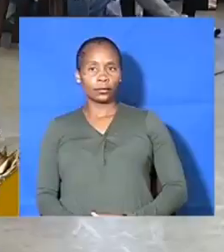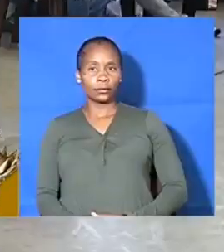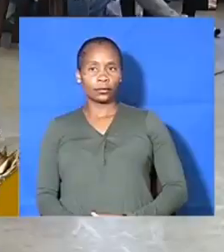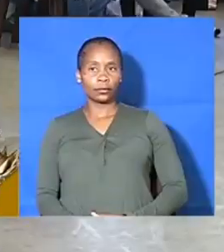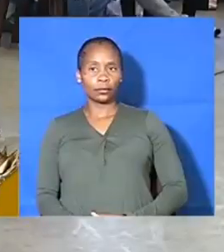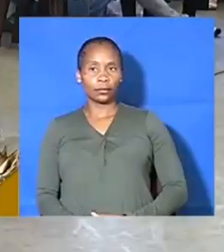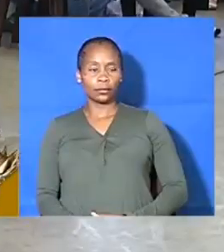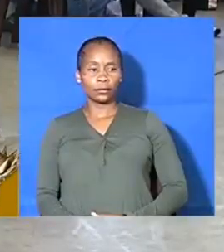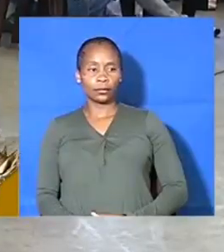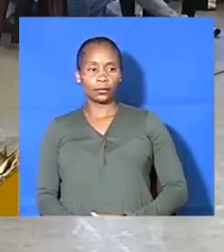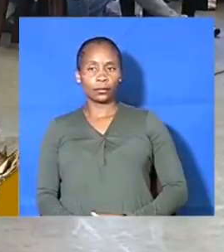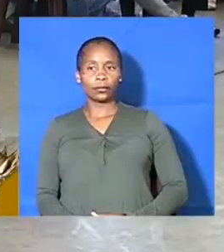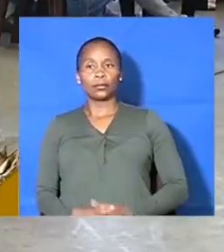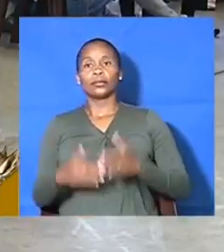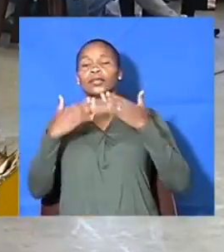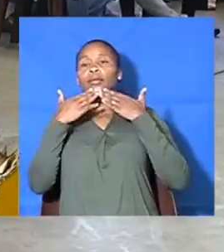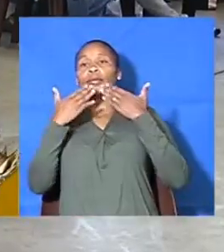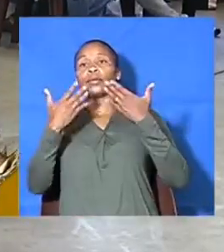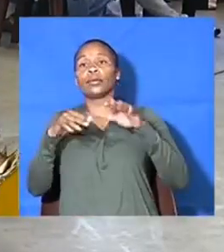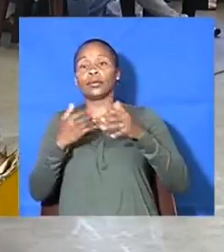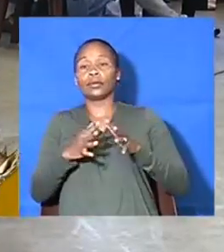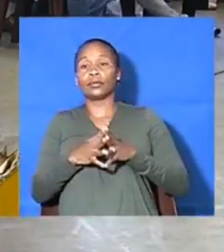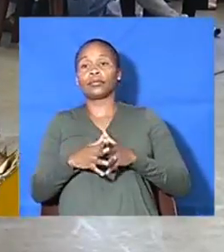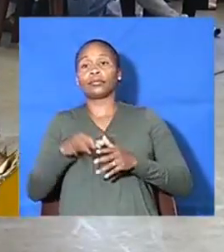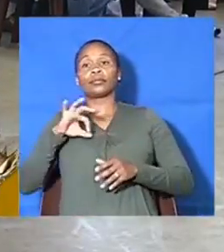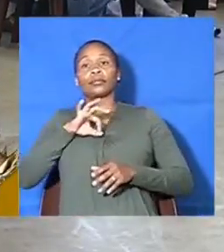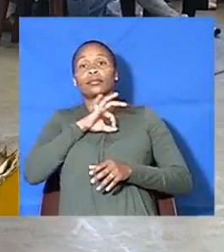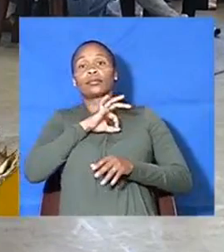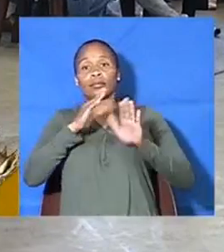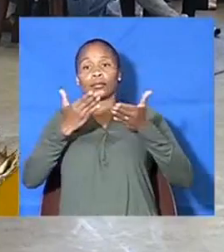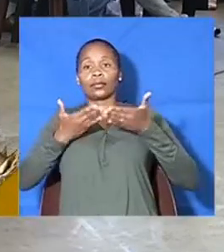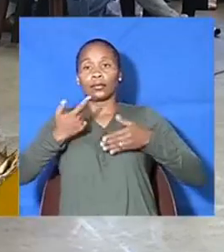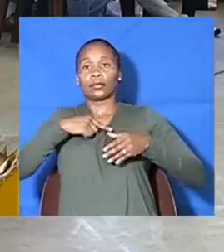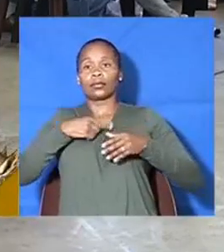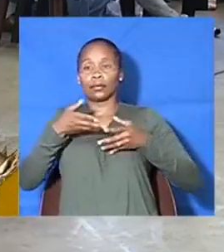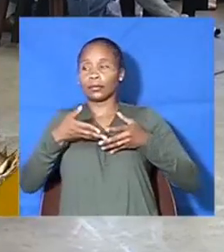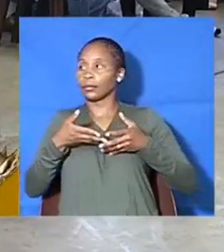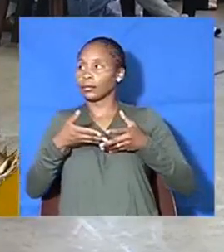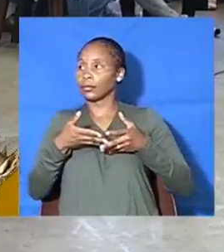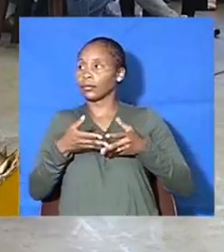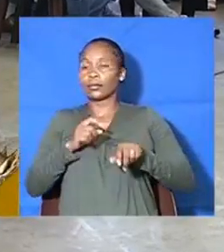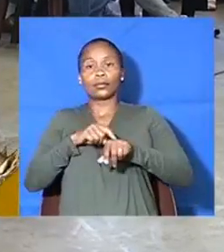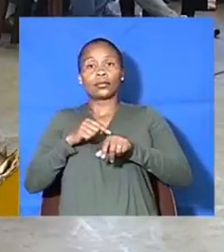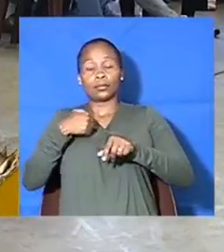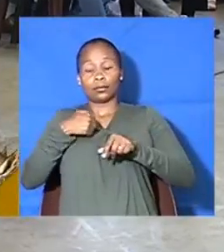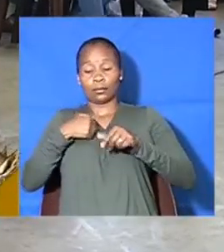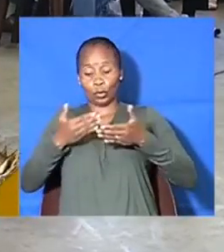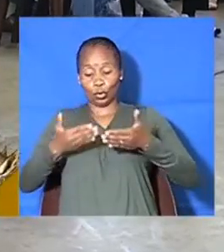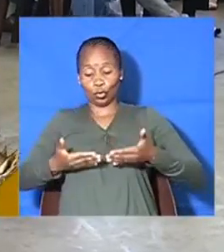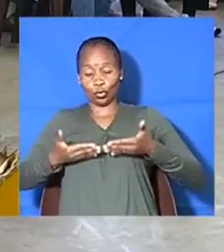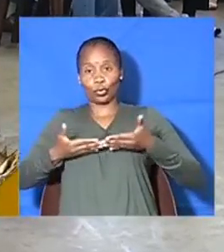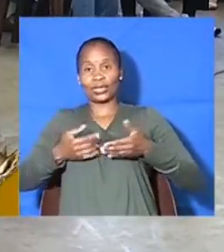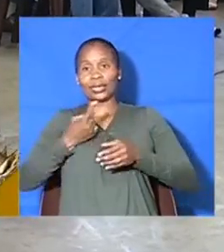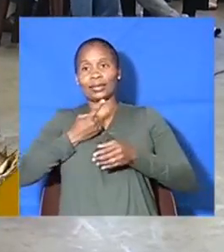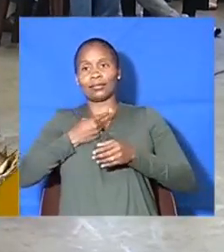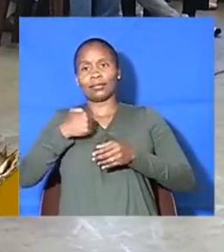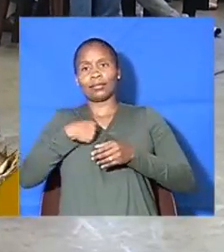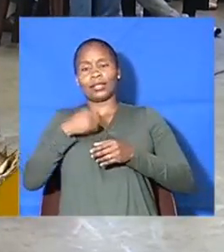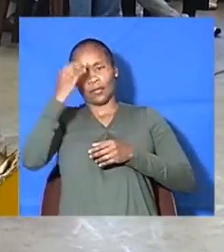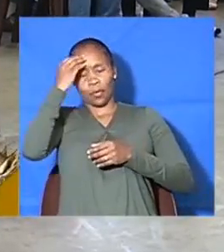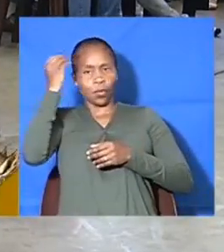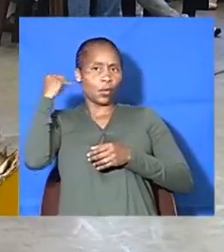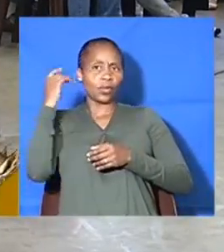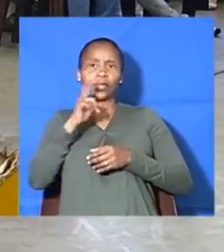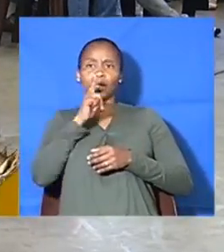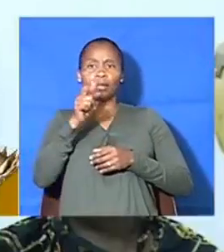Thank you. As we are getting an interpretation done, we are requesting the mayor to take his seat there so that this